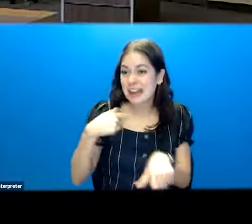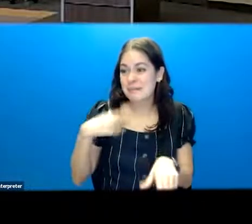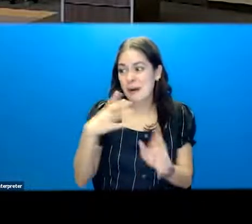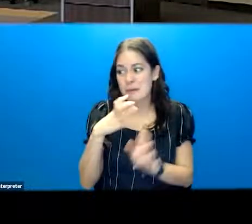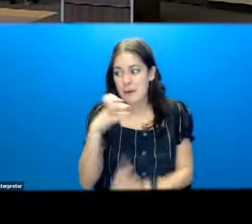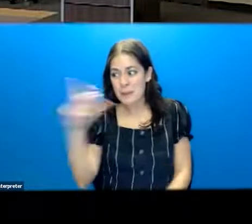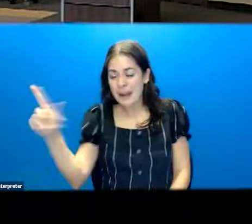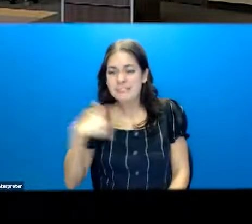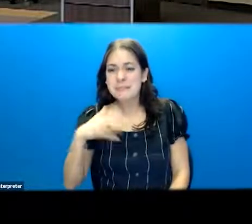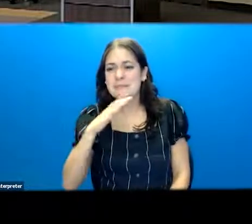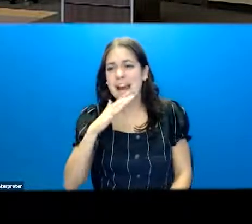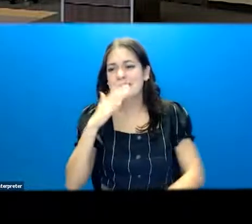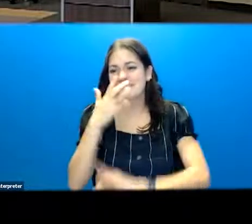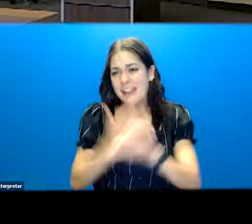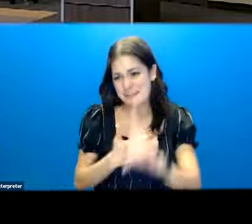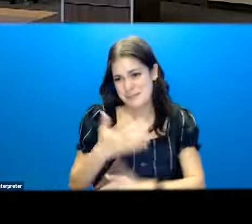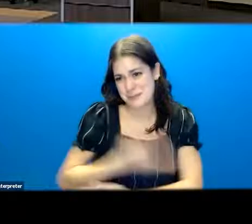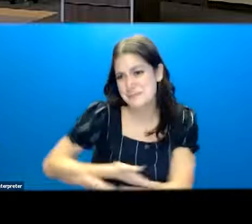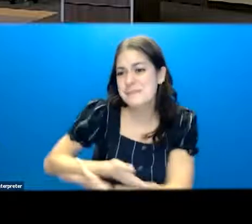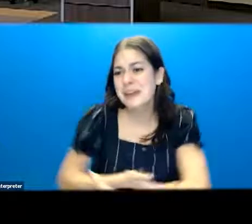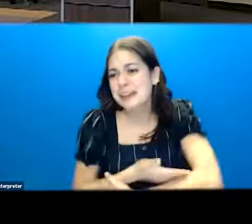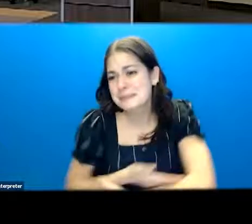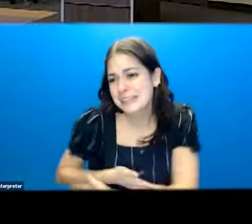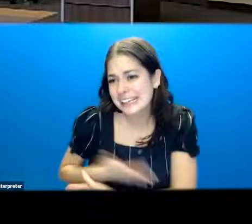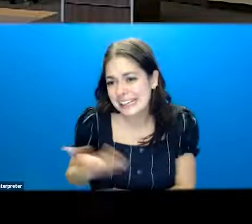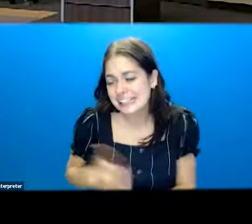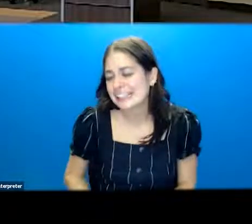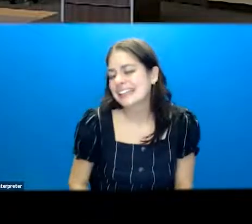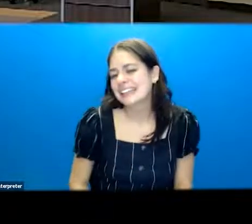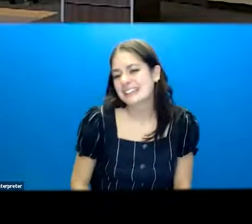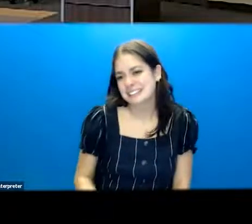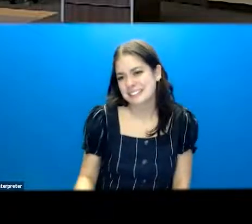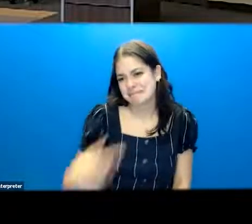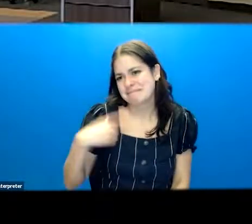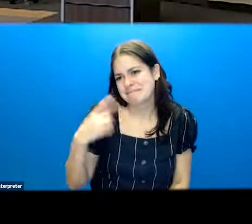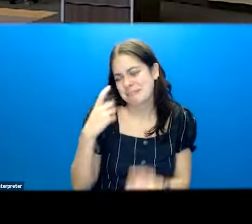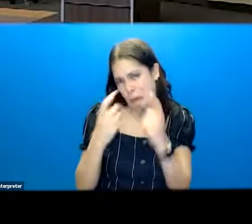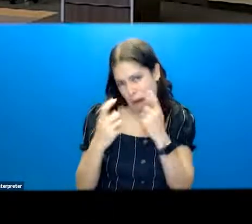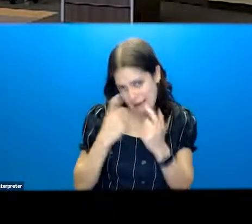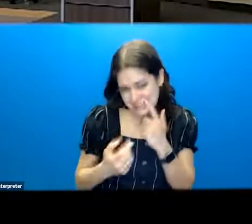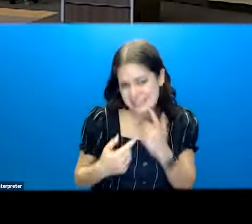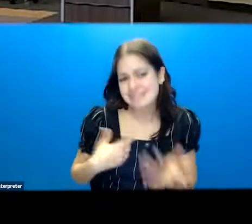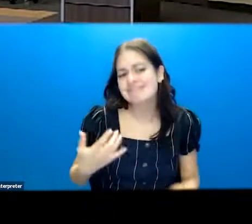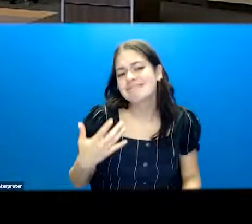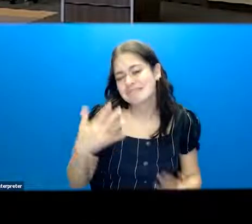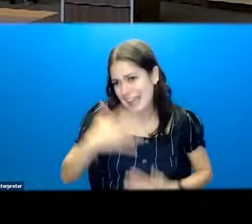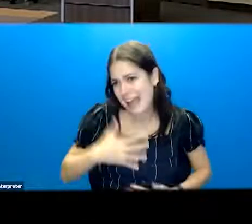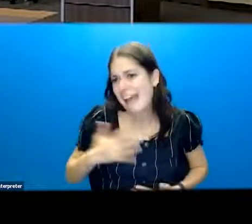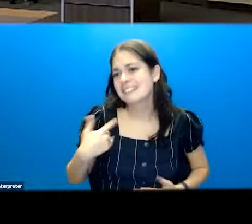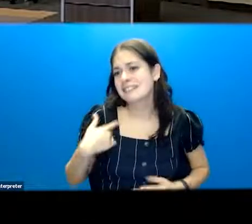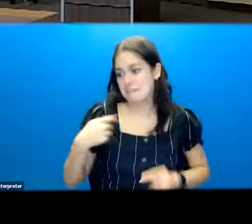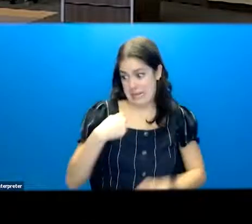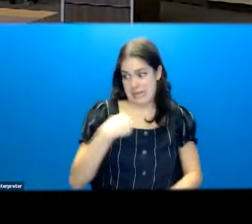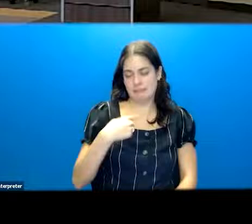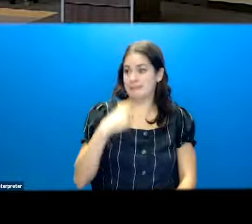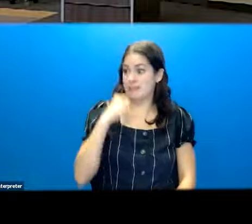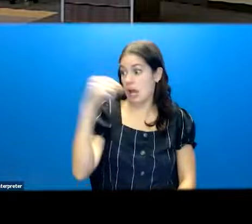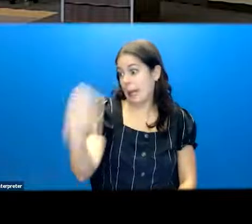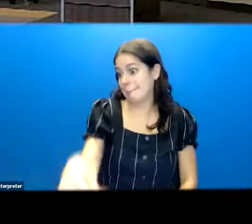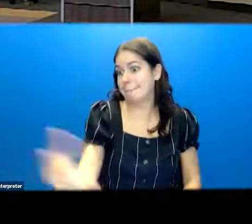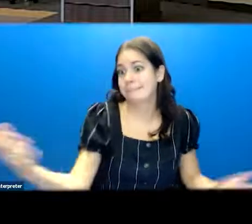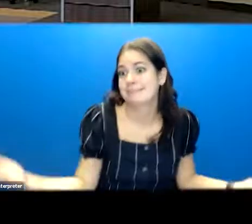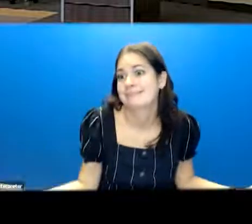my 5-month-old. So there were cries and tears from me, but not from